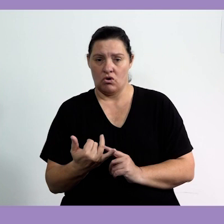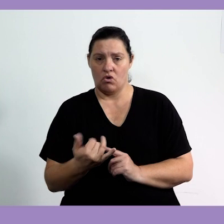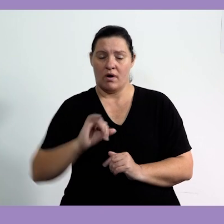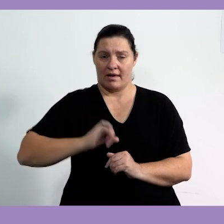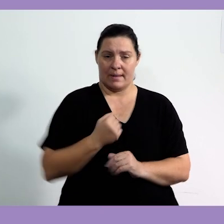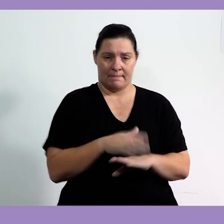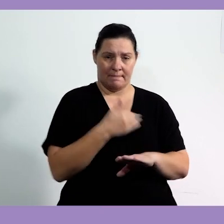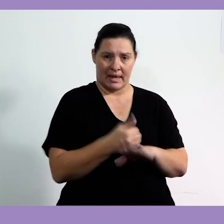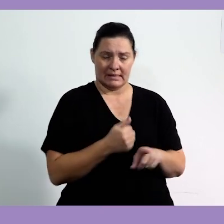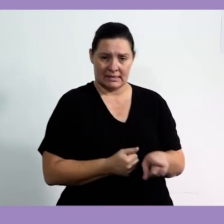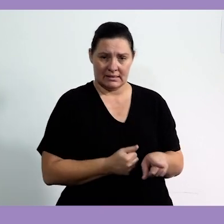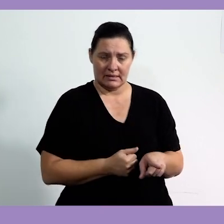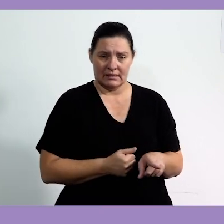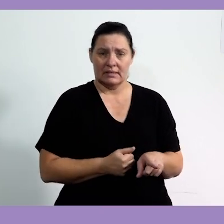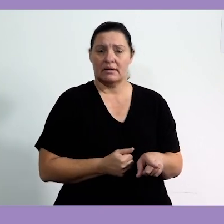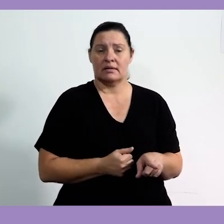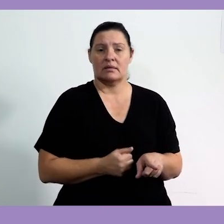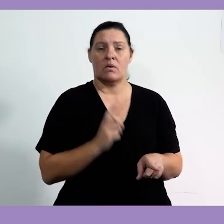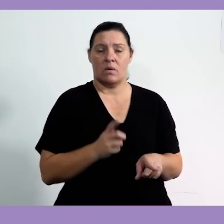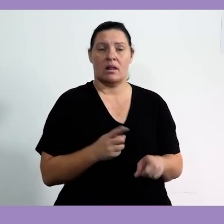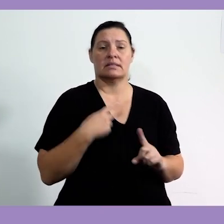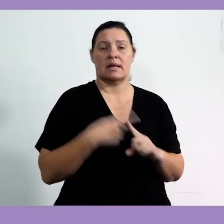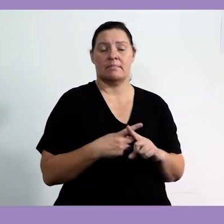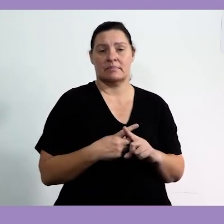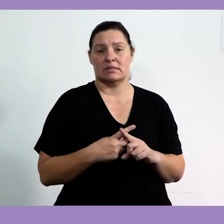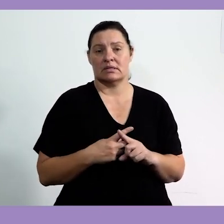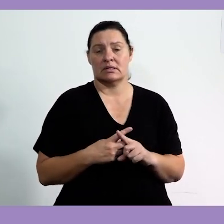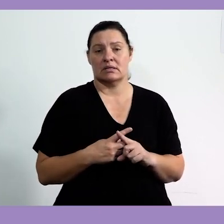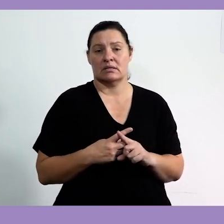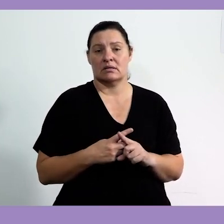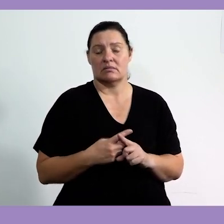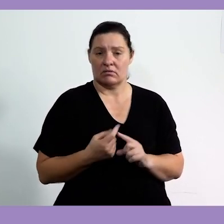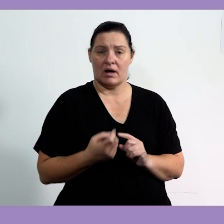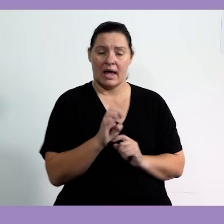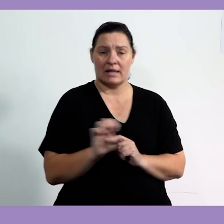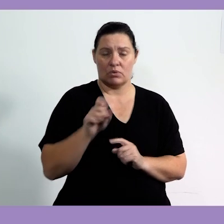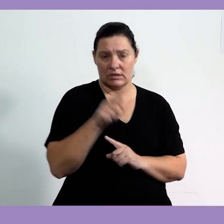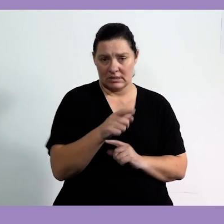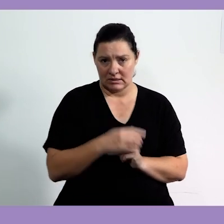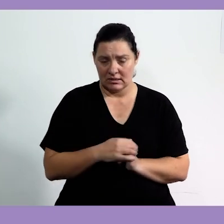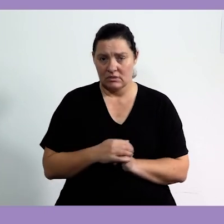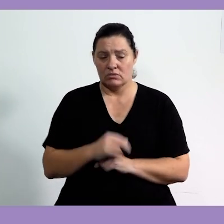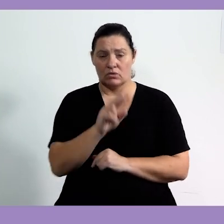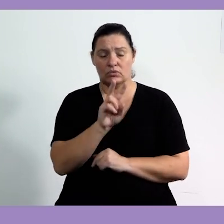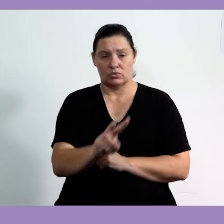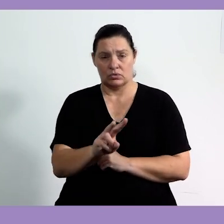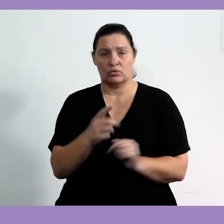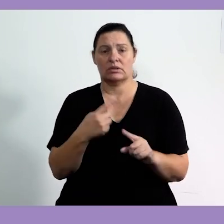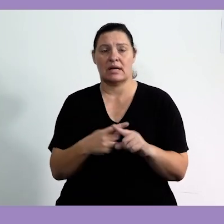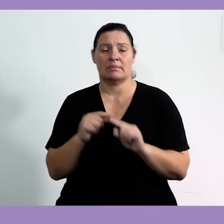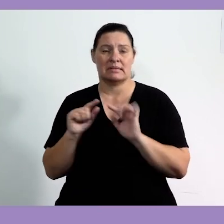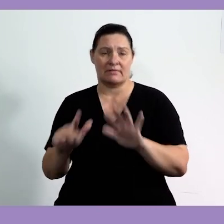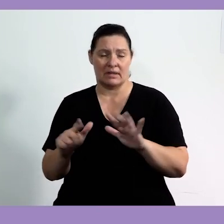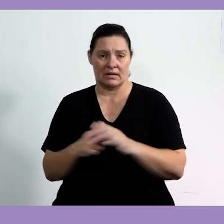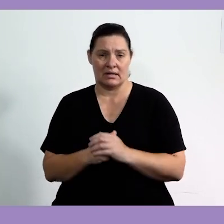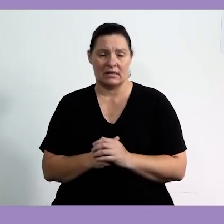So we are going to keep our base, and we are going to multiply our exponents. So that is 2